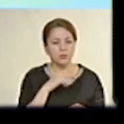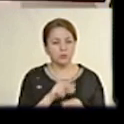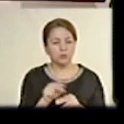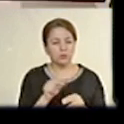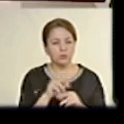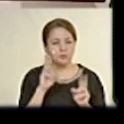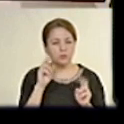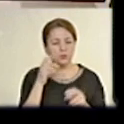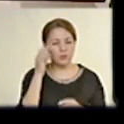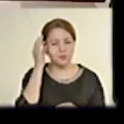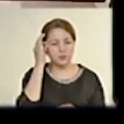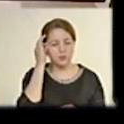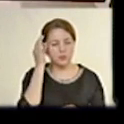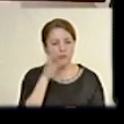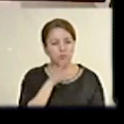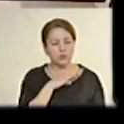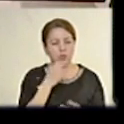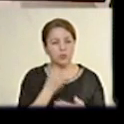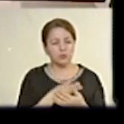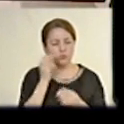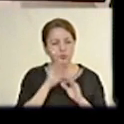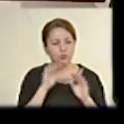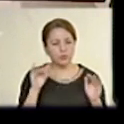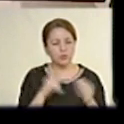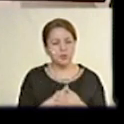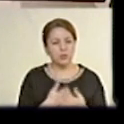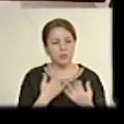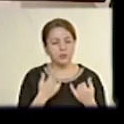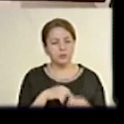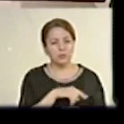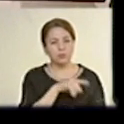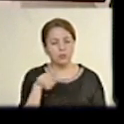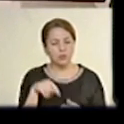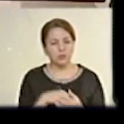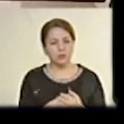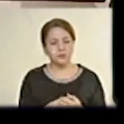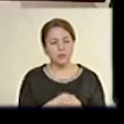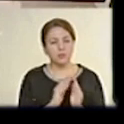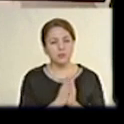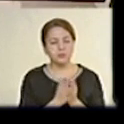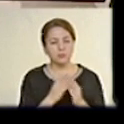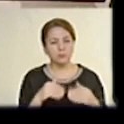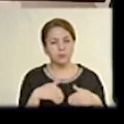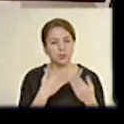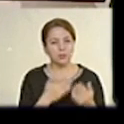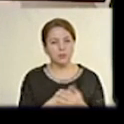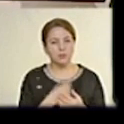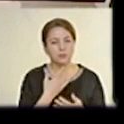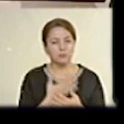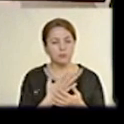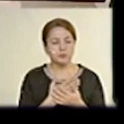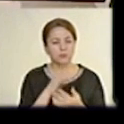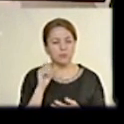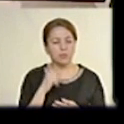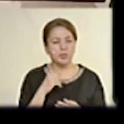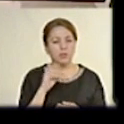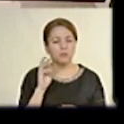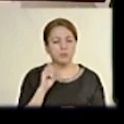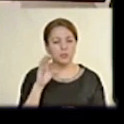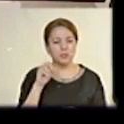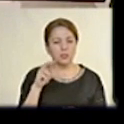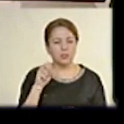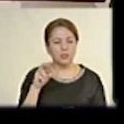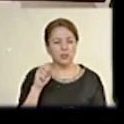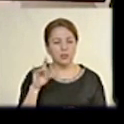mavzu yodingizga tushgan bo'lsa aziz o'quvchilar, keling endi ularni darsligingizga berilgan misol va masalalar bilan